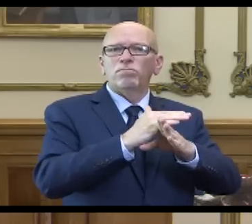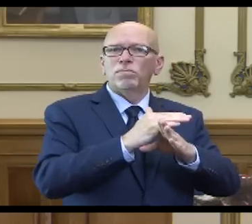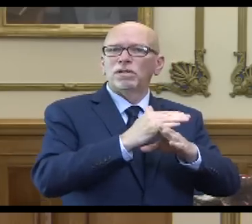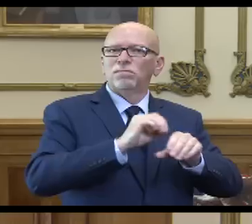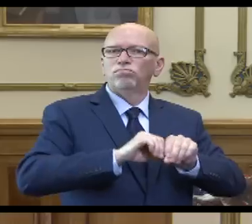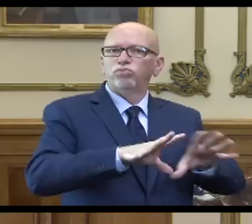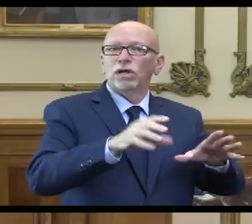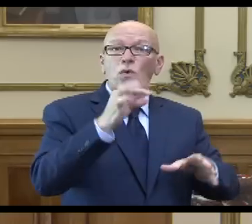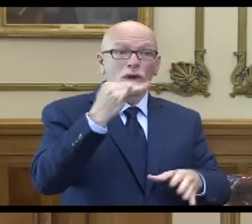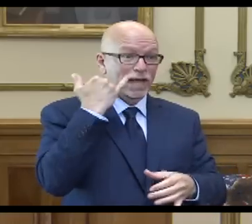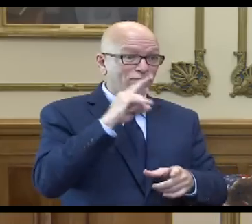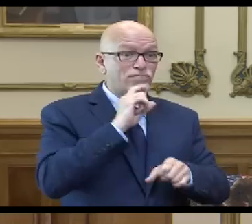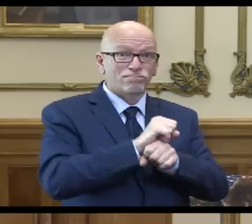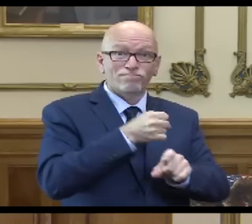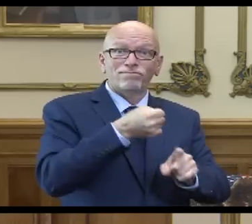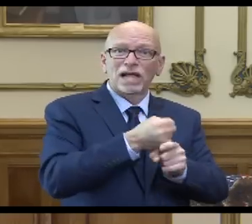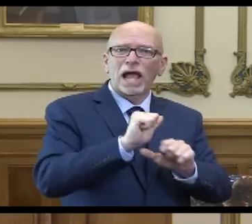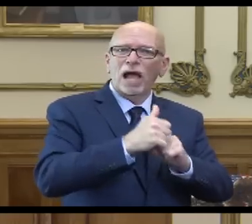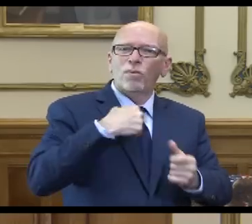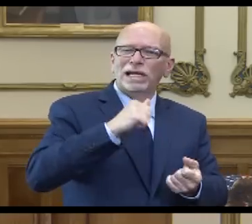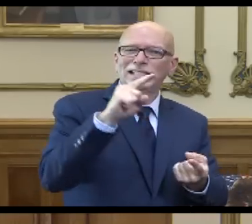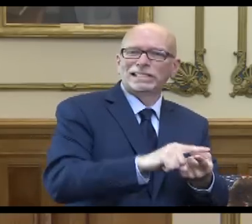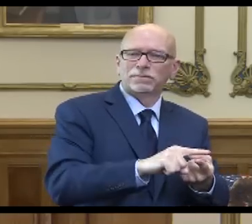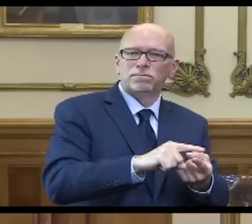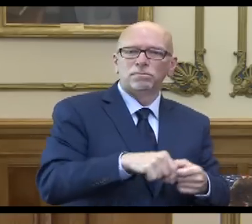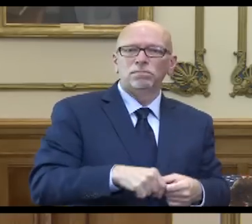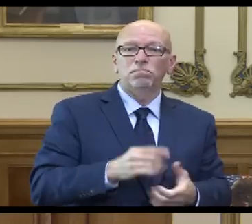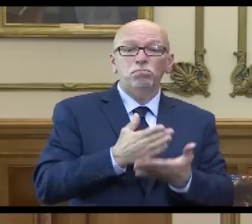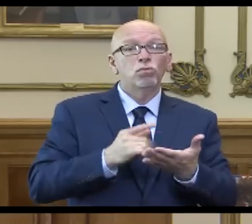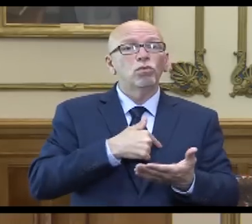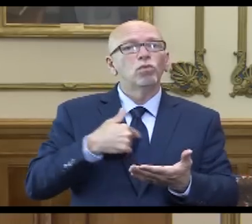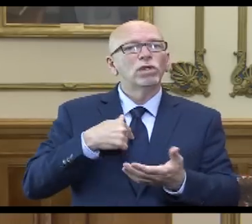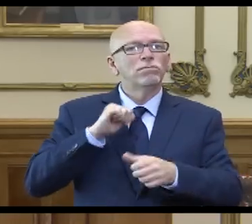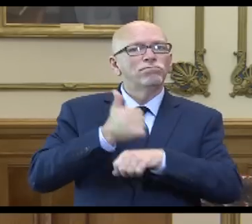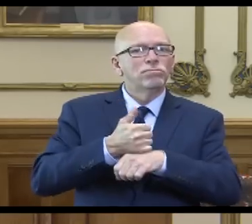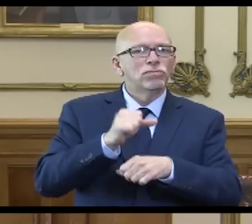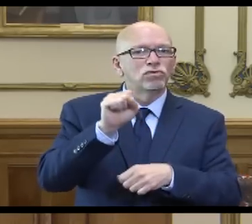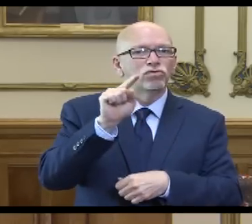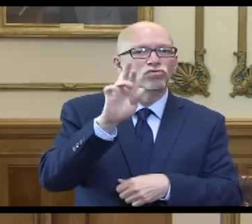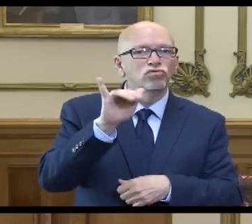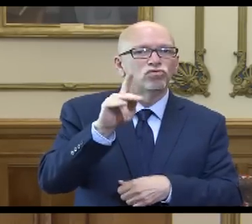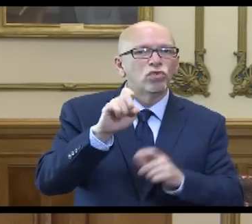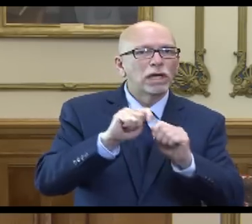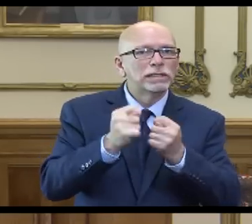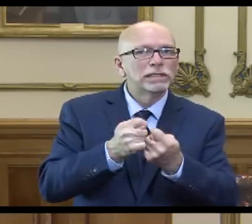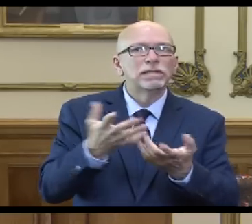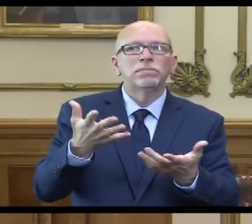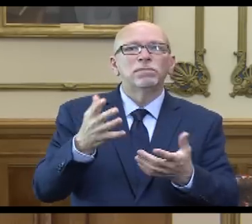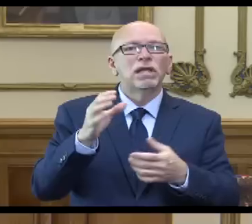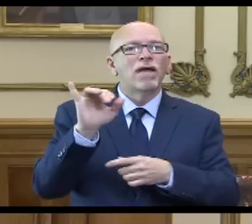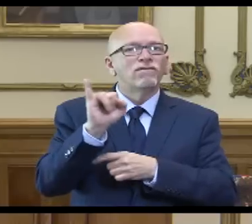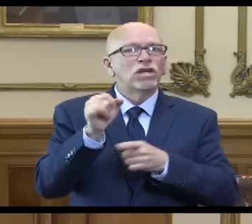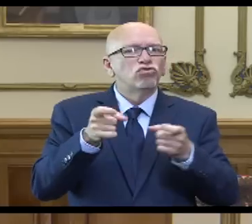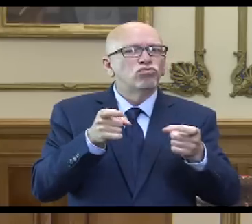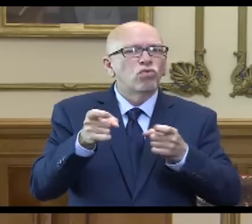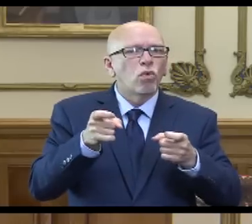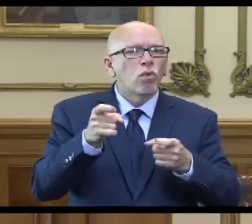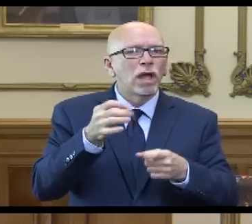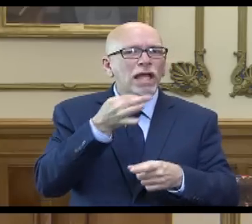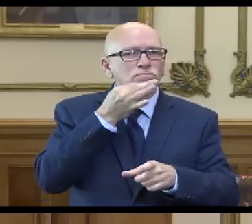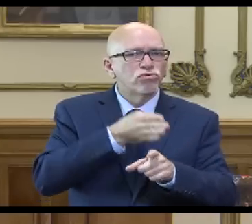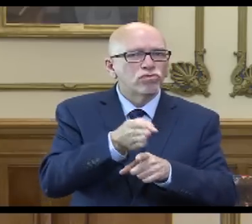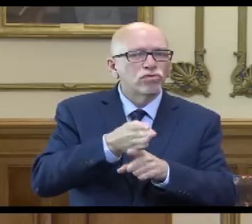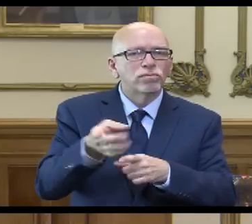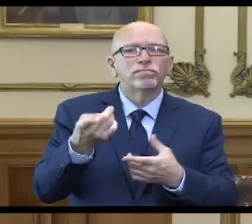outbreaks. And as part of that, we created our strike teams, we used our infection control experts, we repurposed